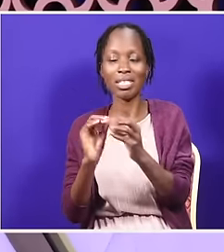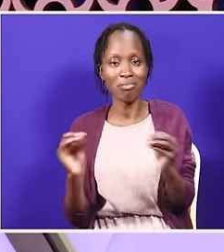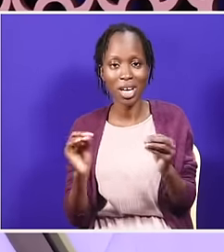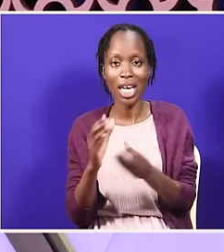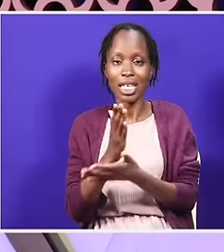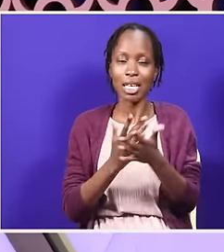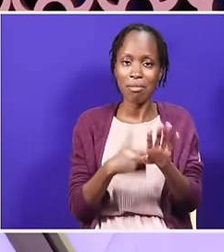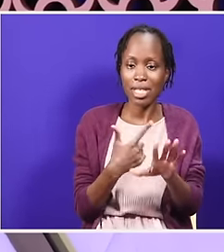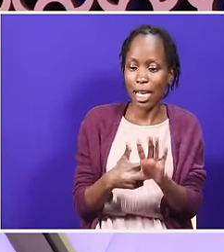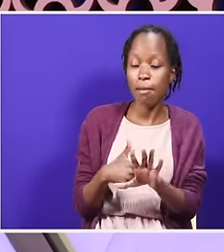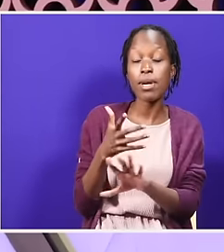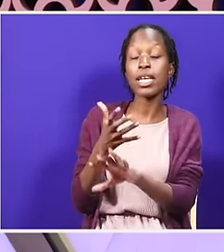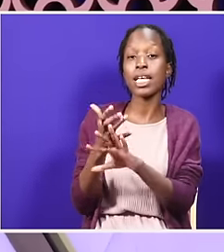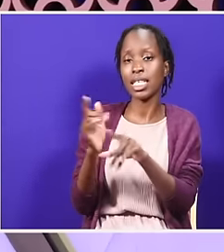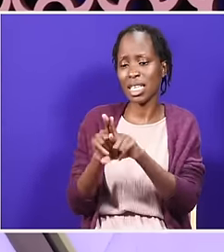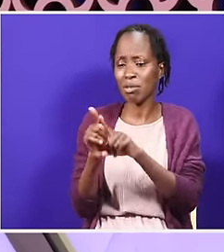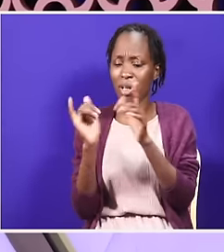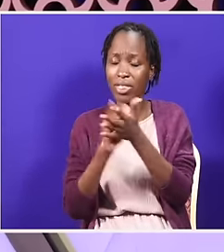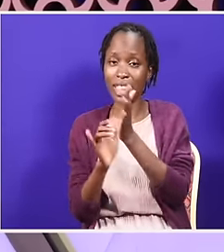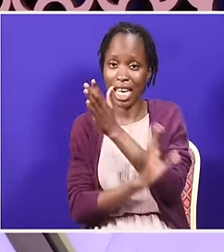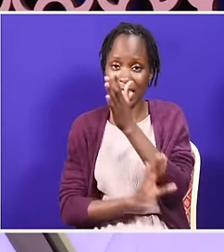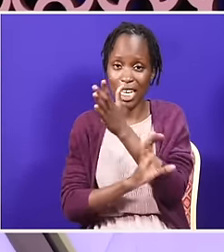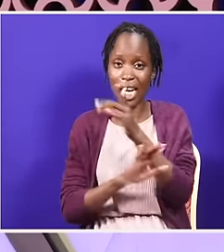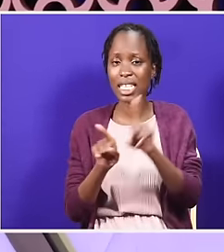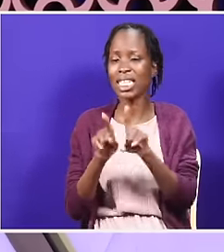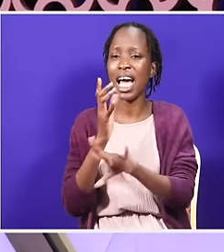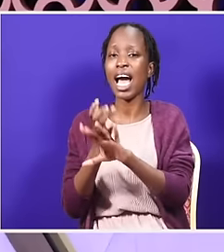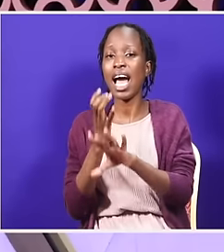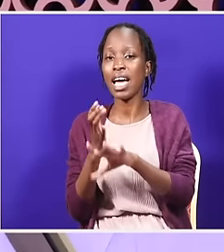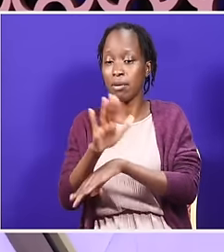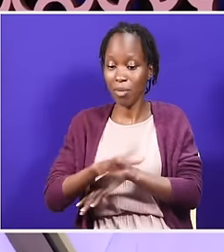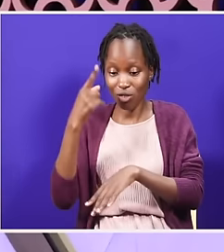it's a hard place for the gospel. Mm. In fact, missiologists tell us that about